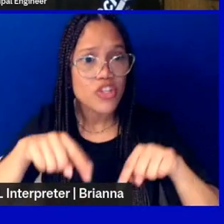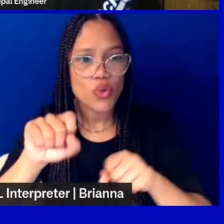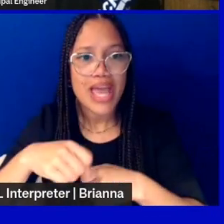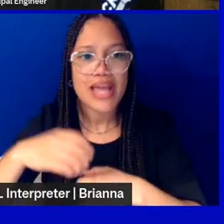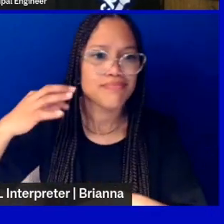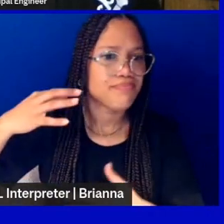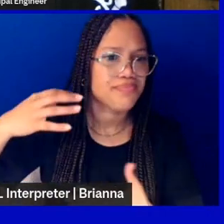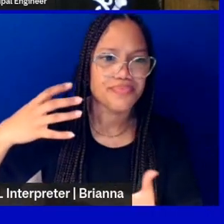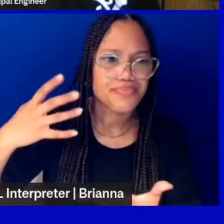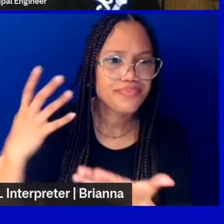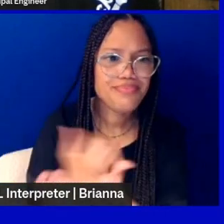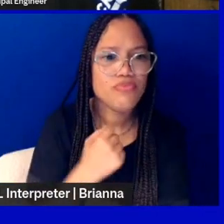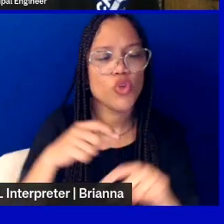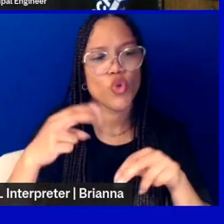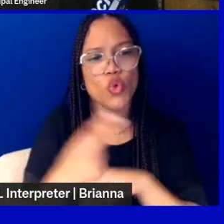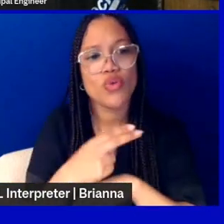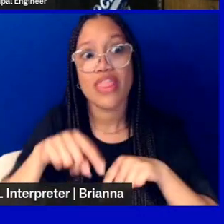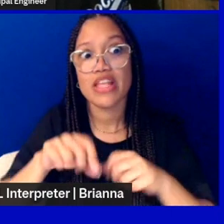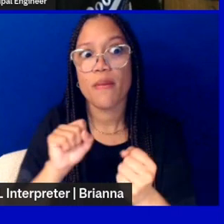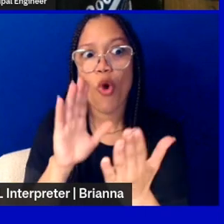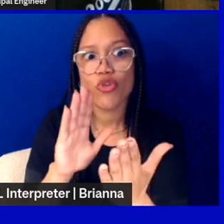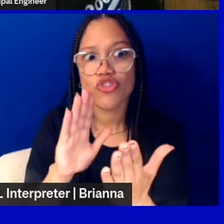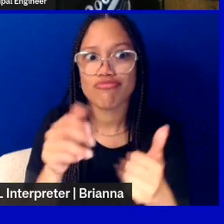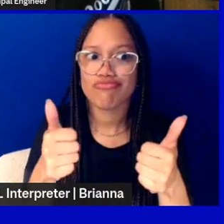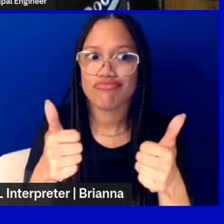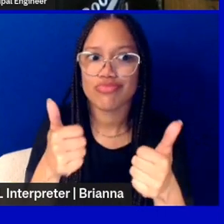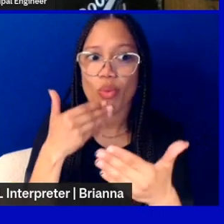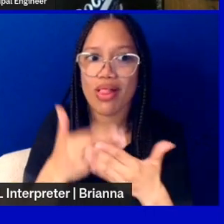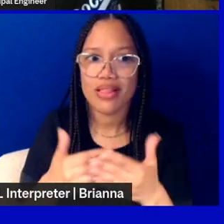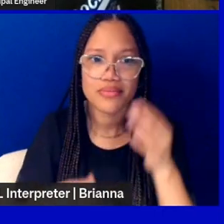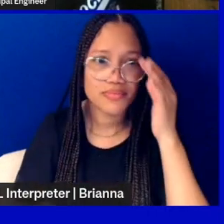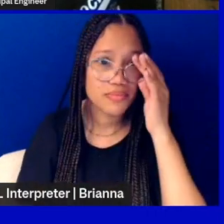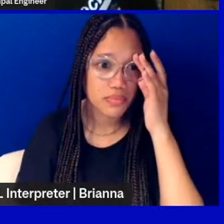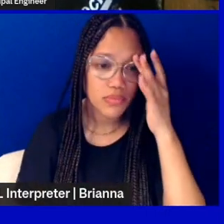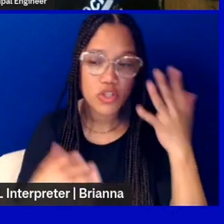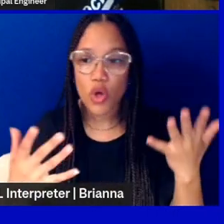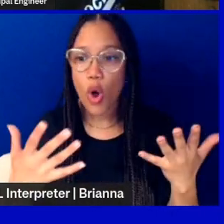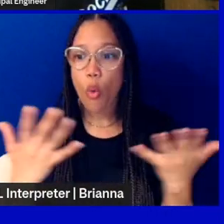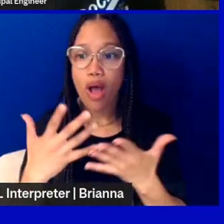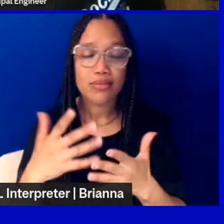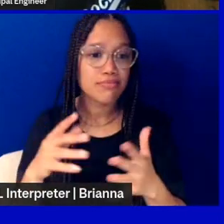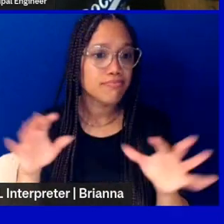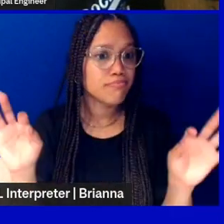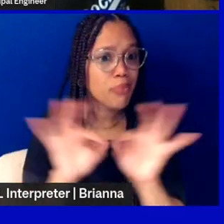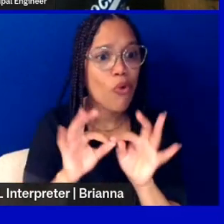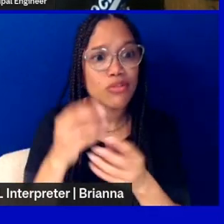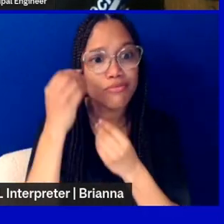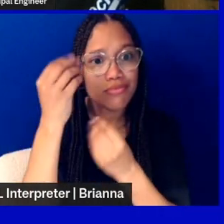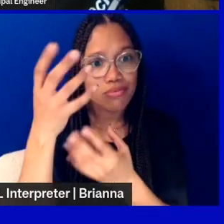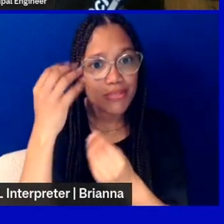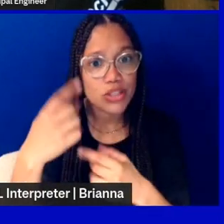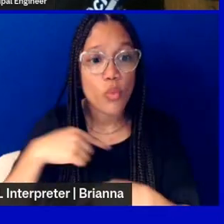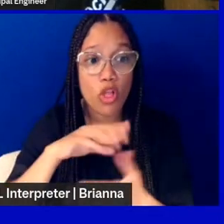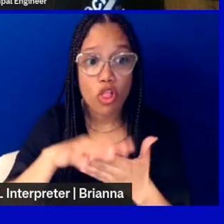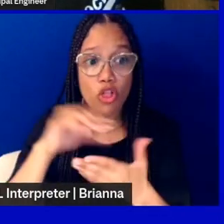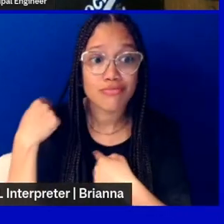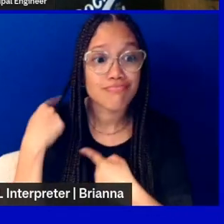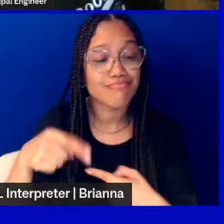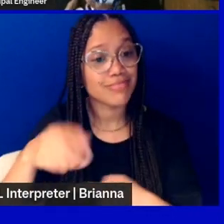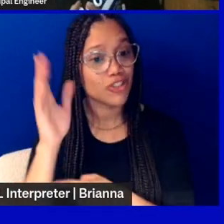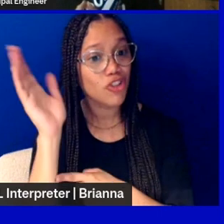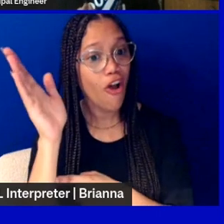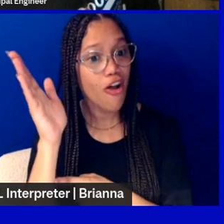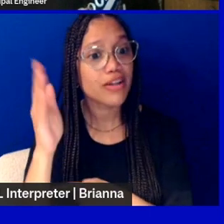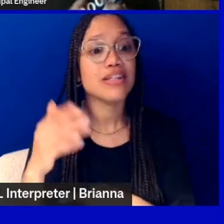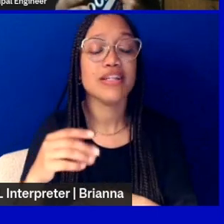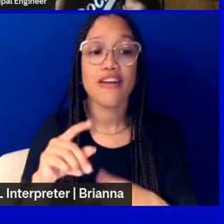this approach very well. Yeah, so these are the key takeaways which we learned in this talk. That is,